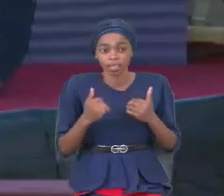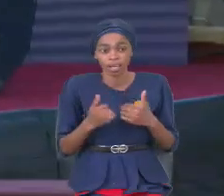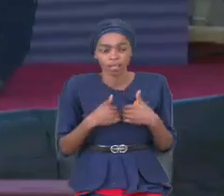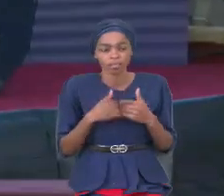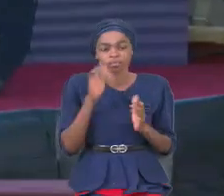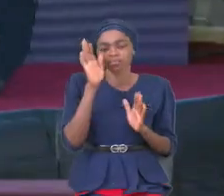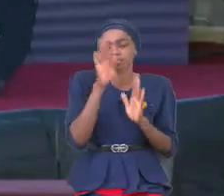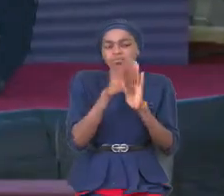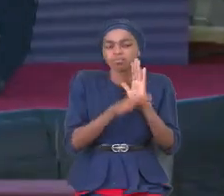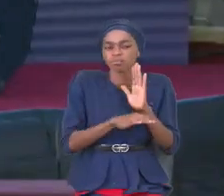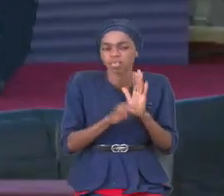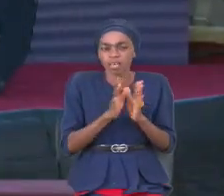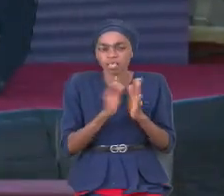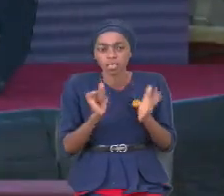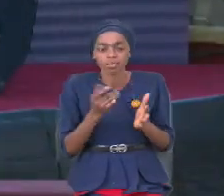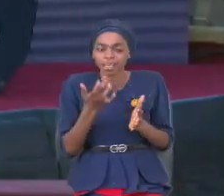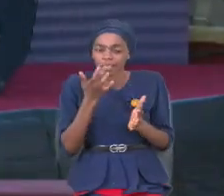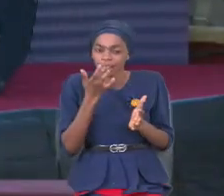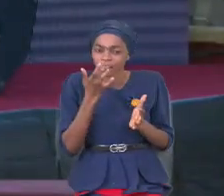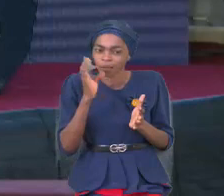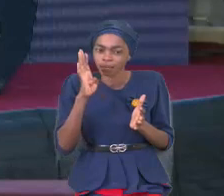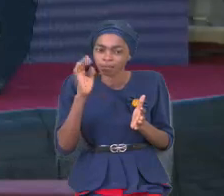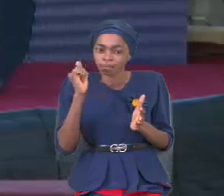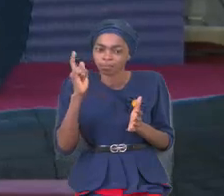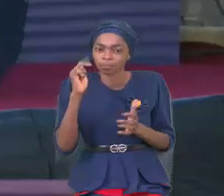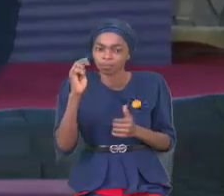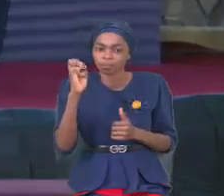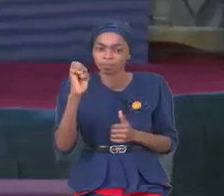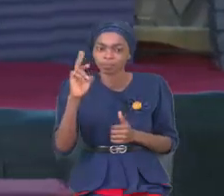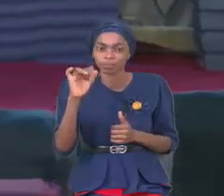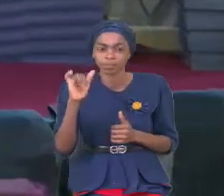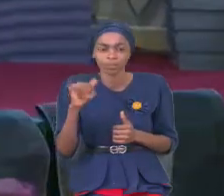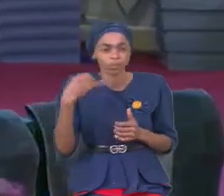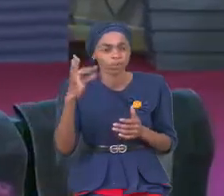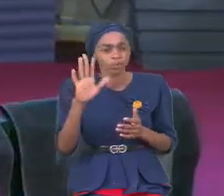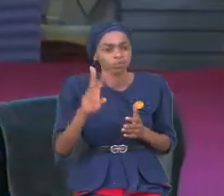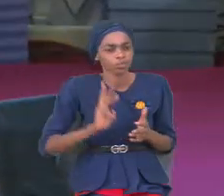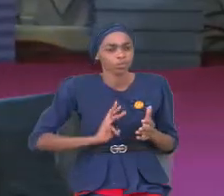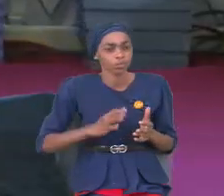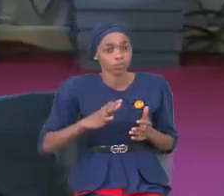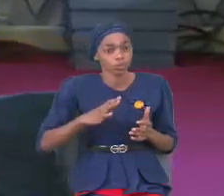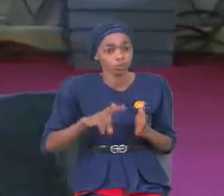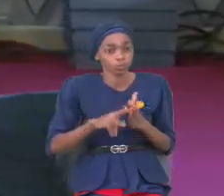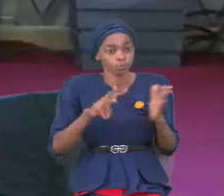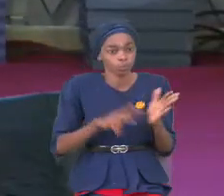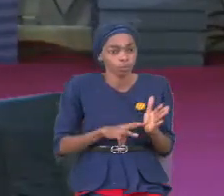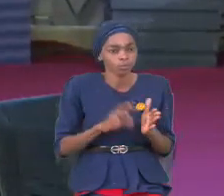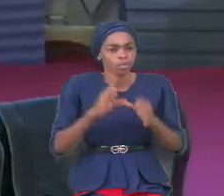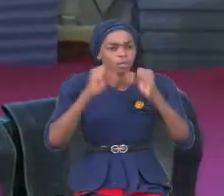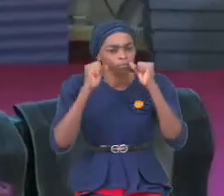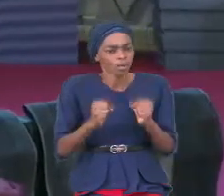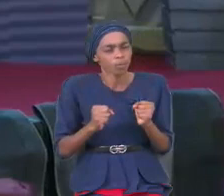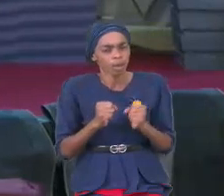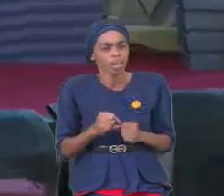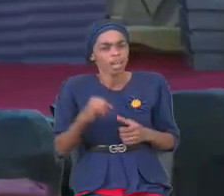of the wheel, the power behind the wheel, the human wheel, because the battery has run